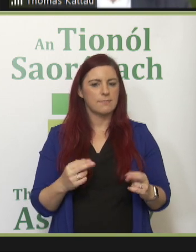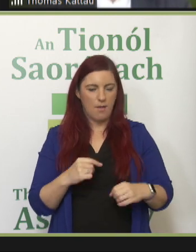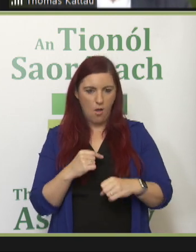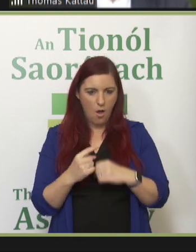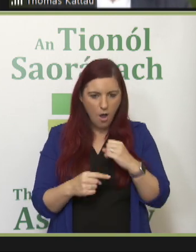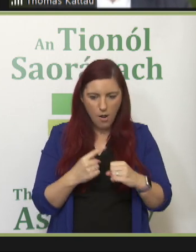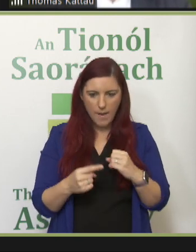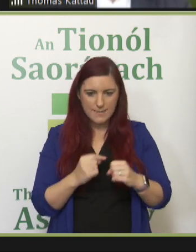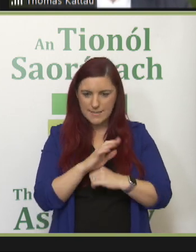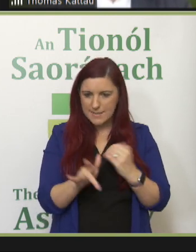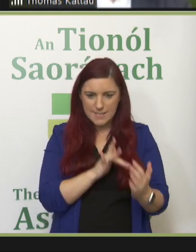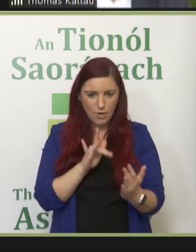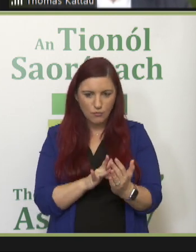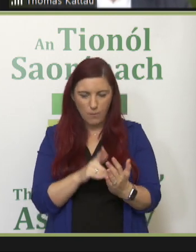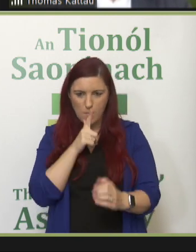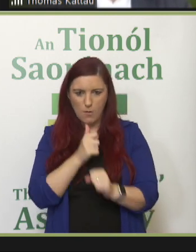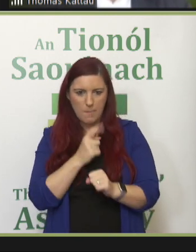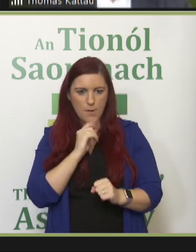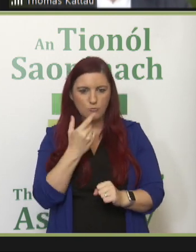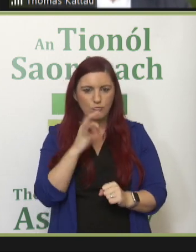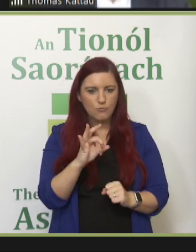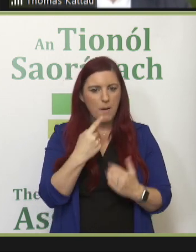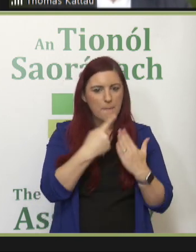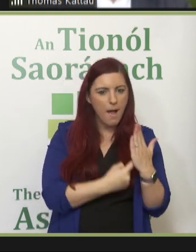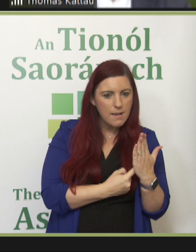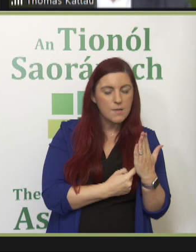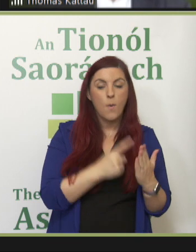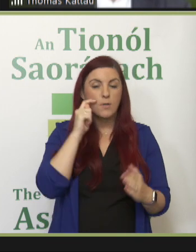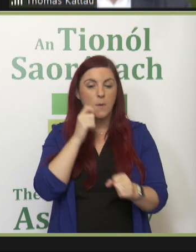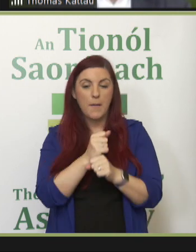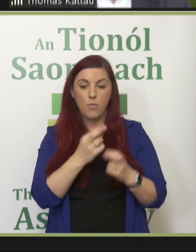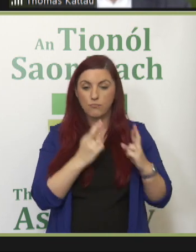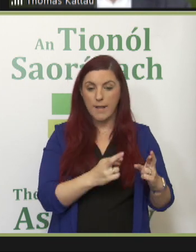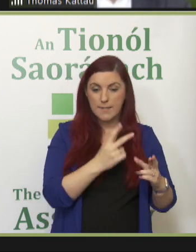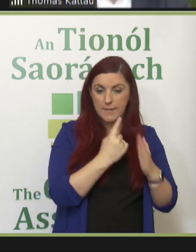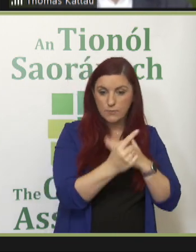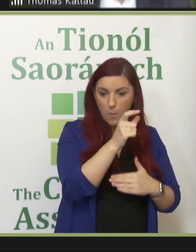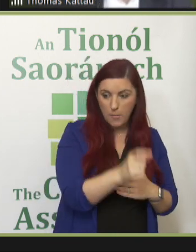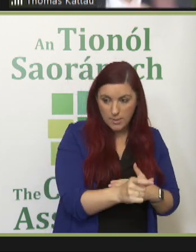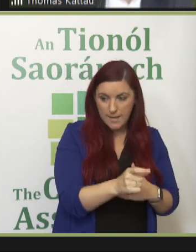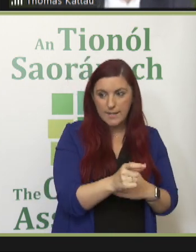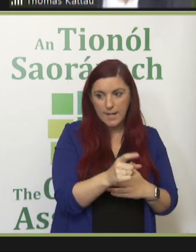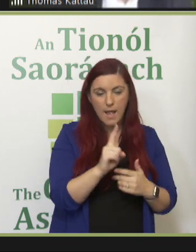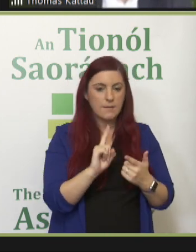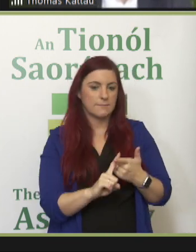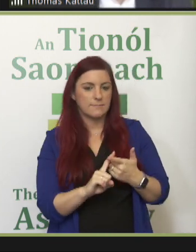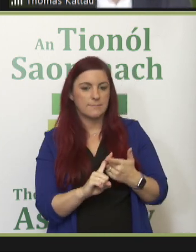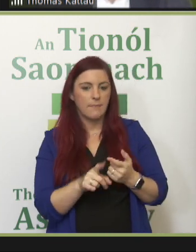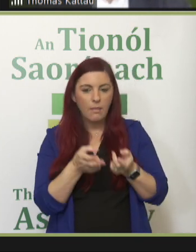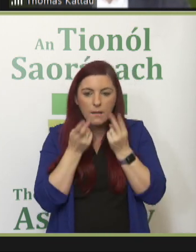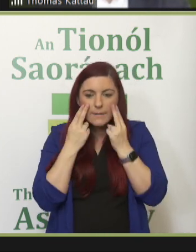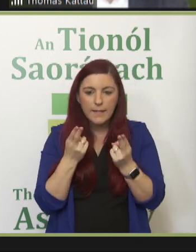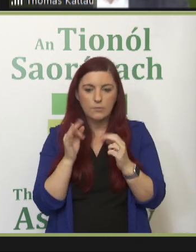at the heart of drug policy in terms of the tension I've mentioned between the rights of the individual and the need